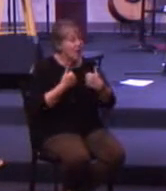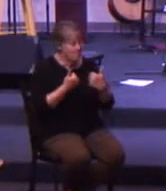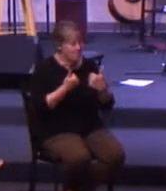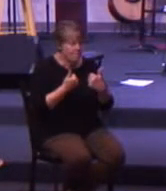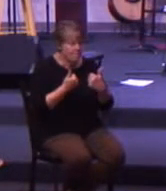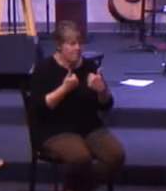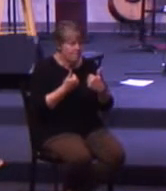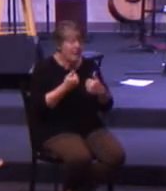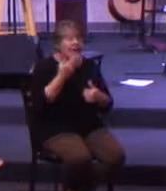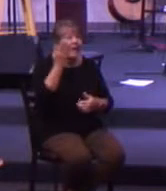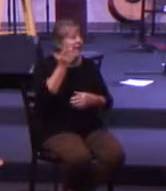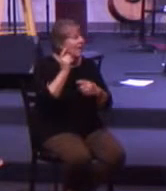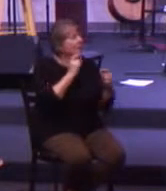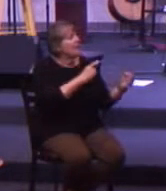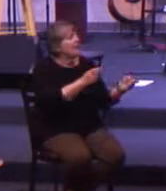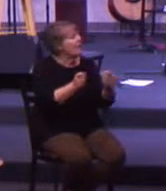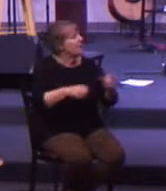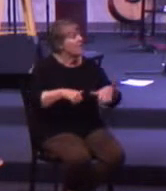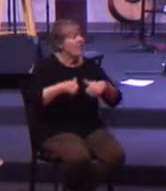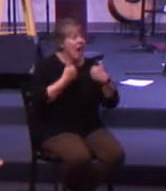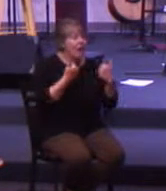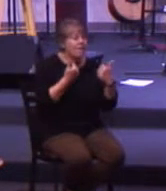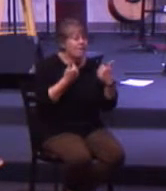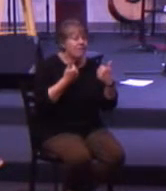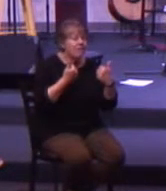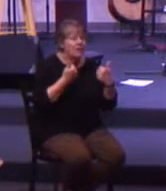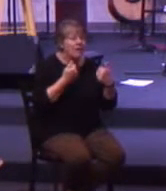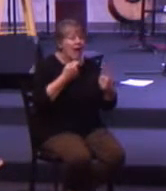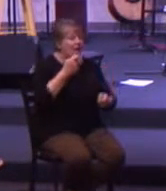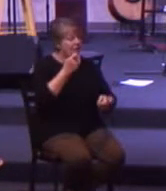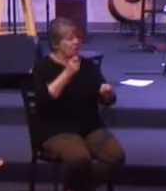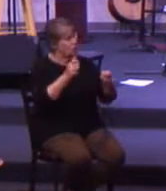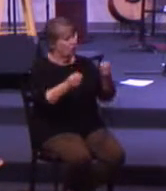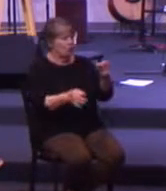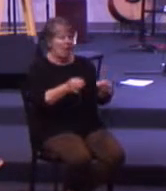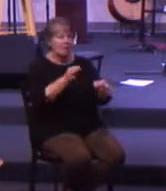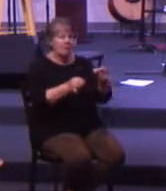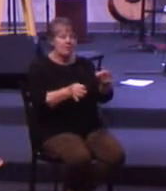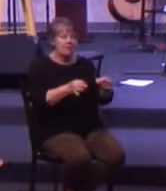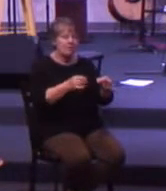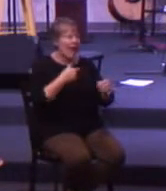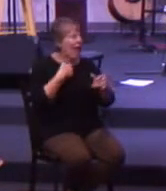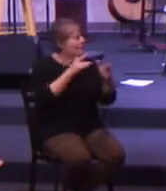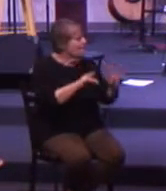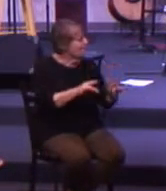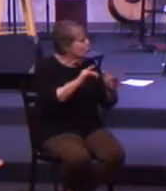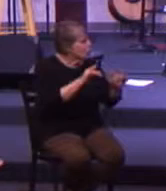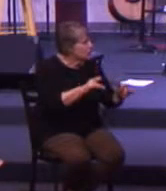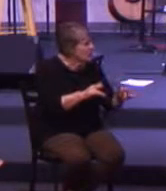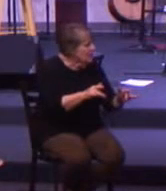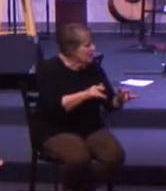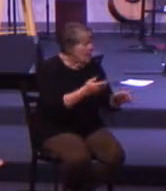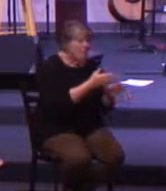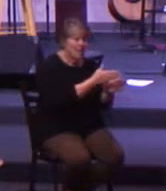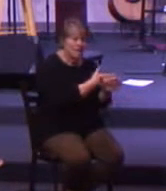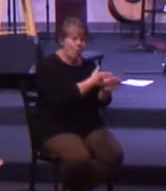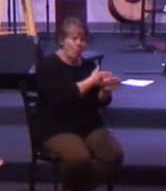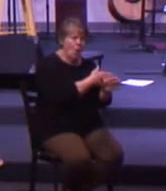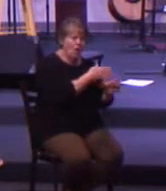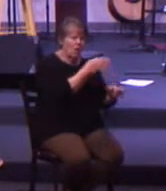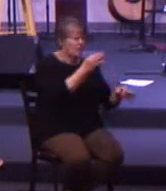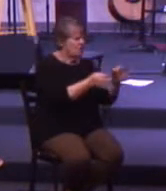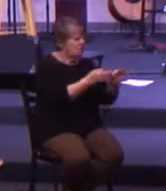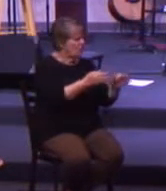life and justice and mercy in a way that has never been seen before. Justice was always unequal. It was always retributive